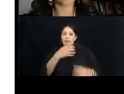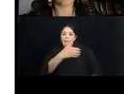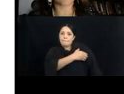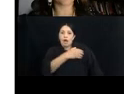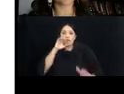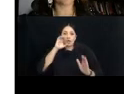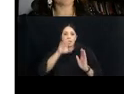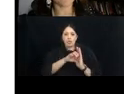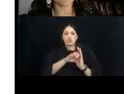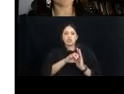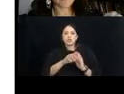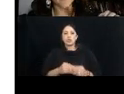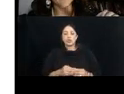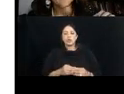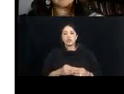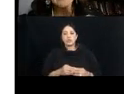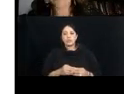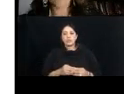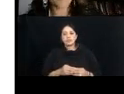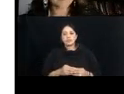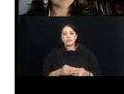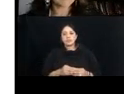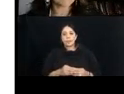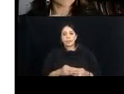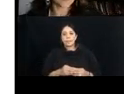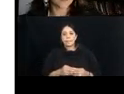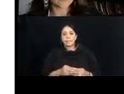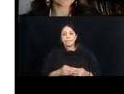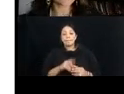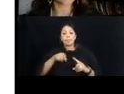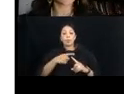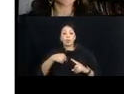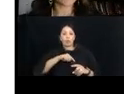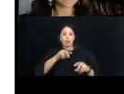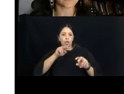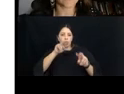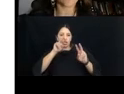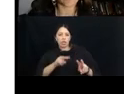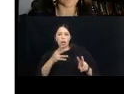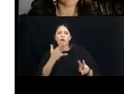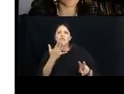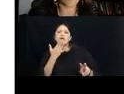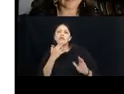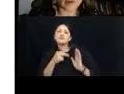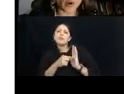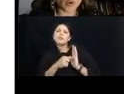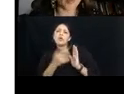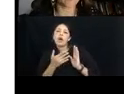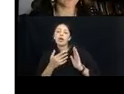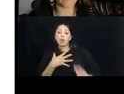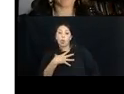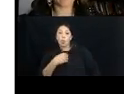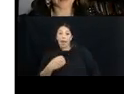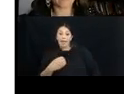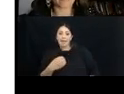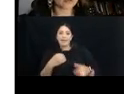look forward. So when we look at what the colors represent, we have the white for hope, we